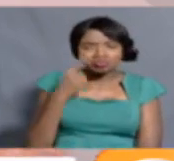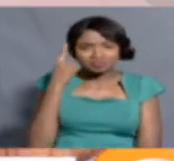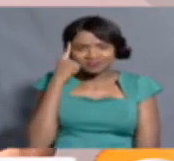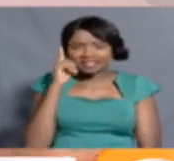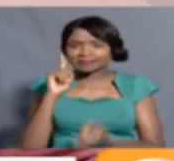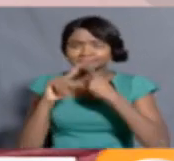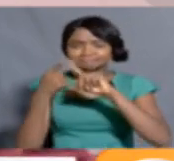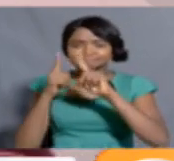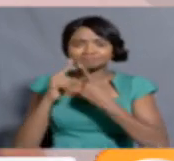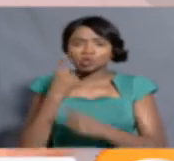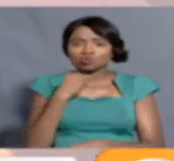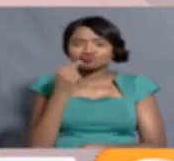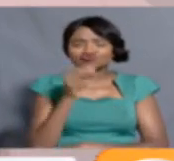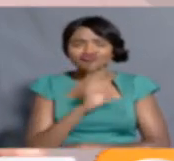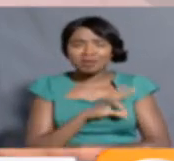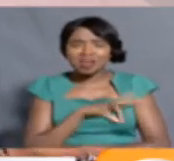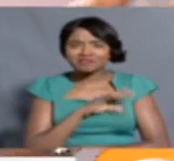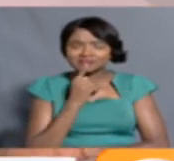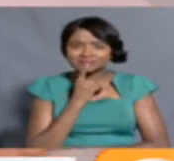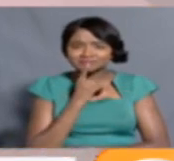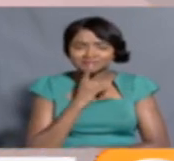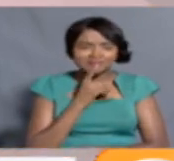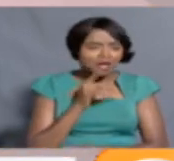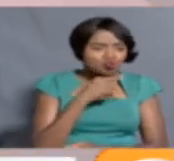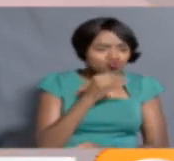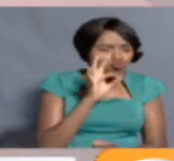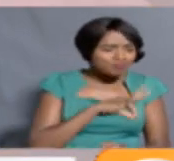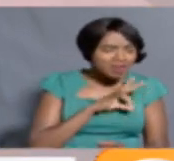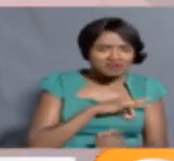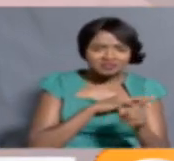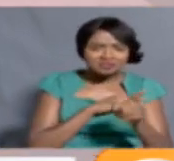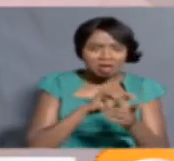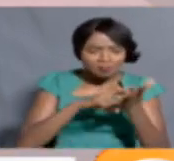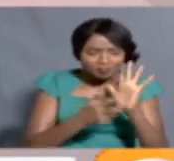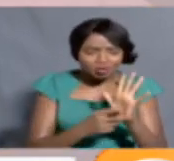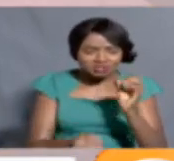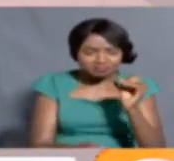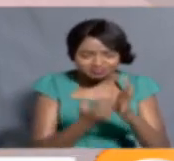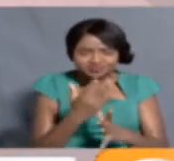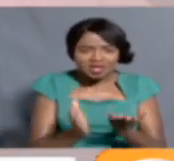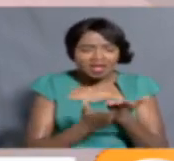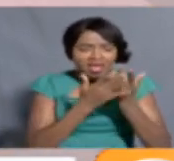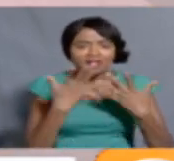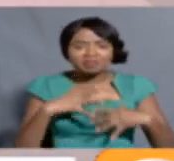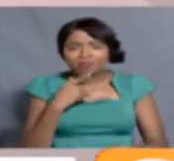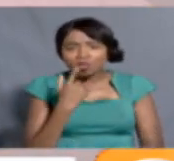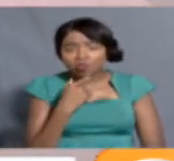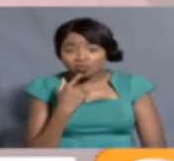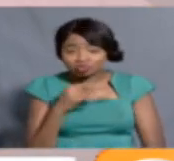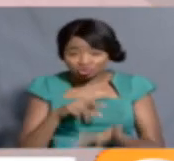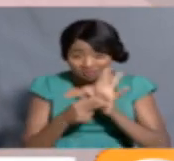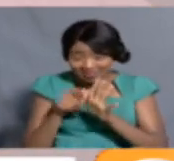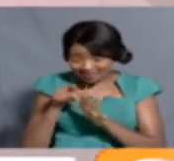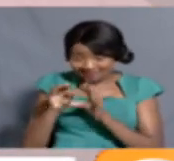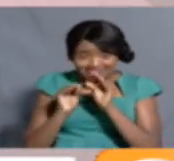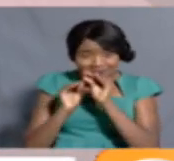you do some project that's going to help people. So it is caught up in all these things that happen in government that are not necessarily geared towards the